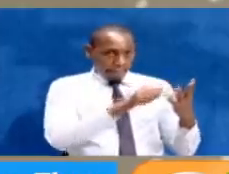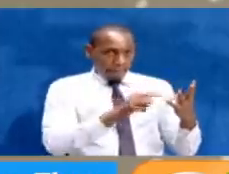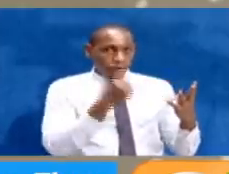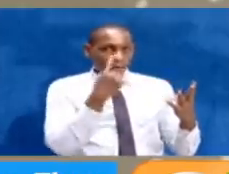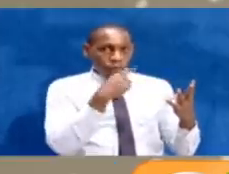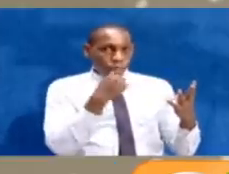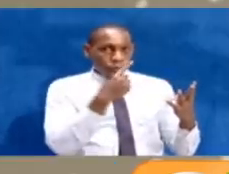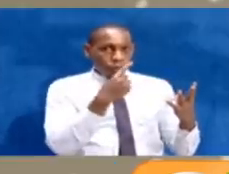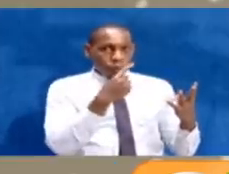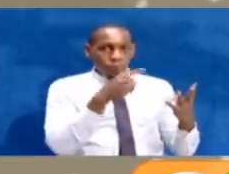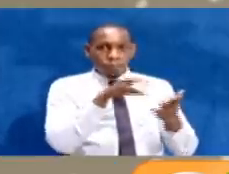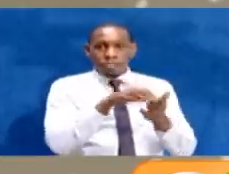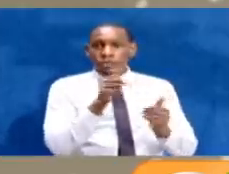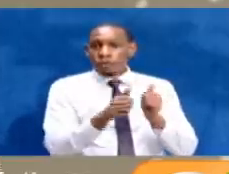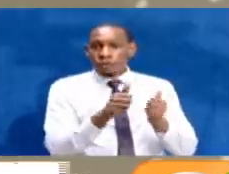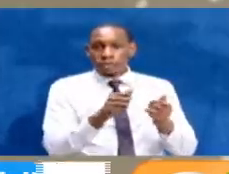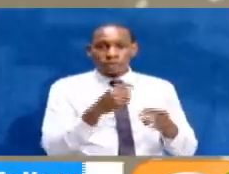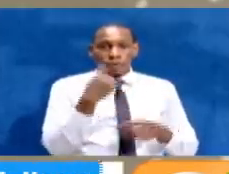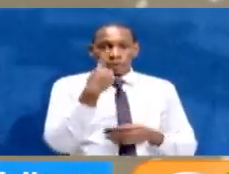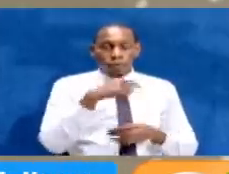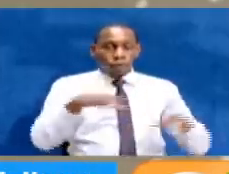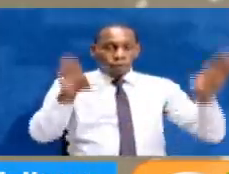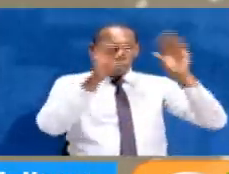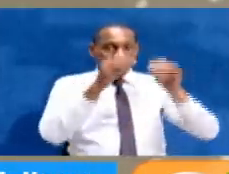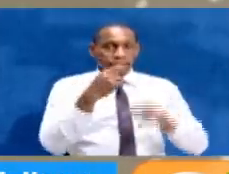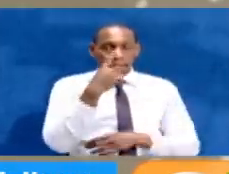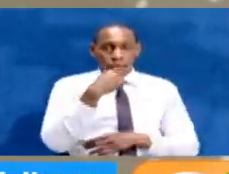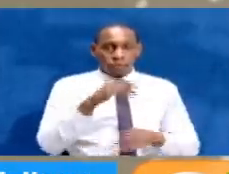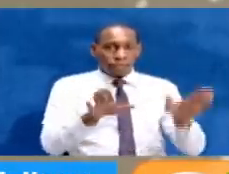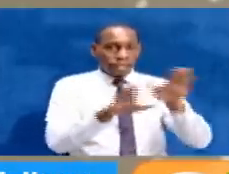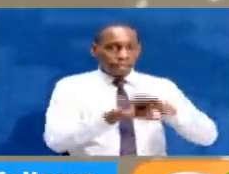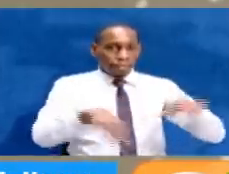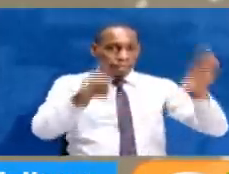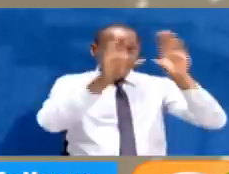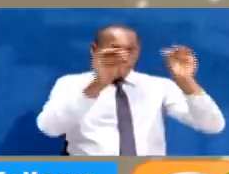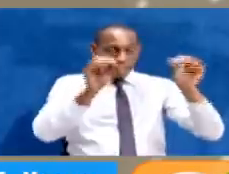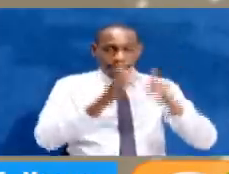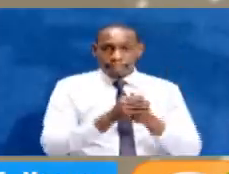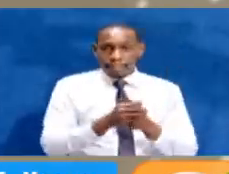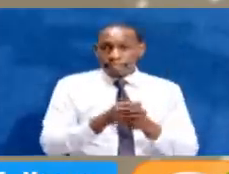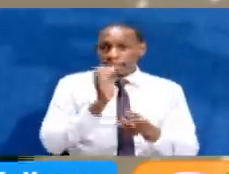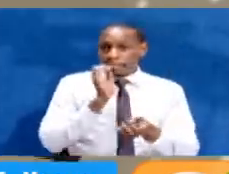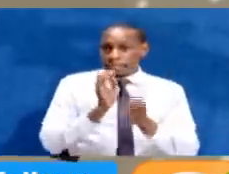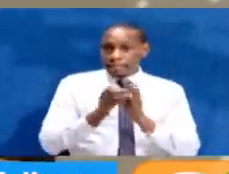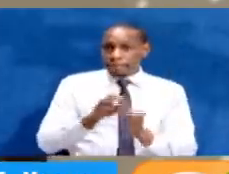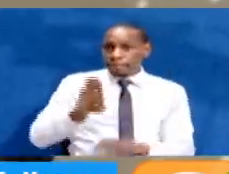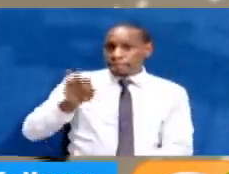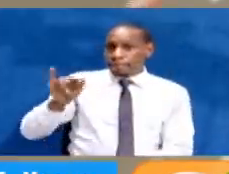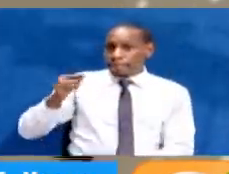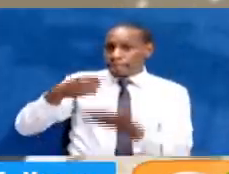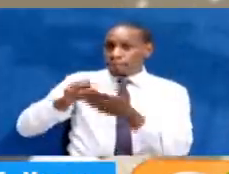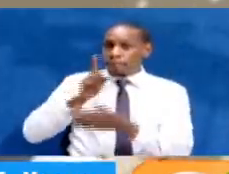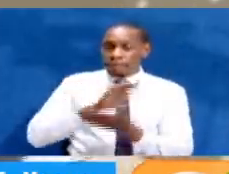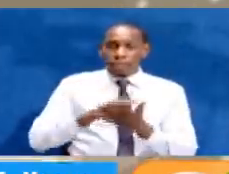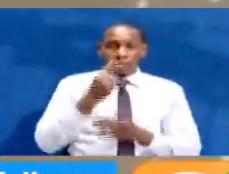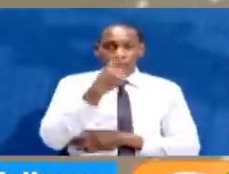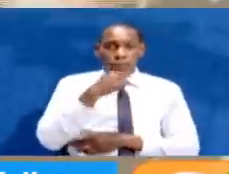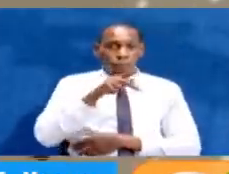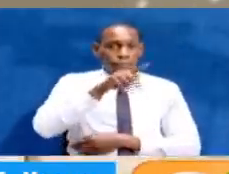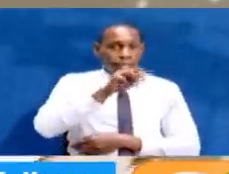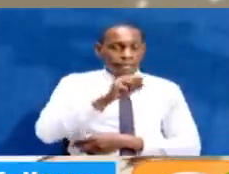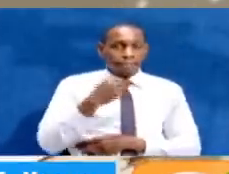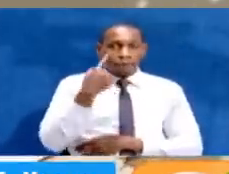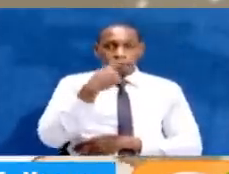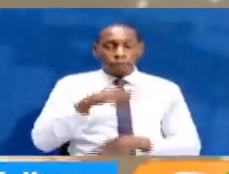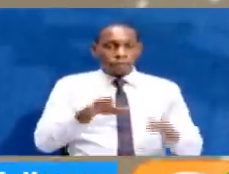who becomes what? Who becomes the presidential candidate? Who becomes the running mate? And in the event BBI passes, who becomes the prime minister?